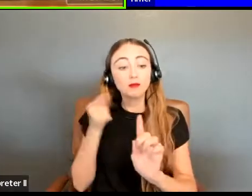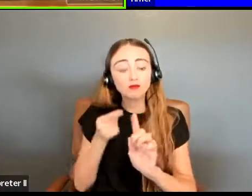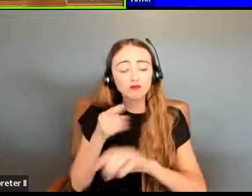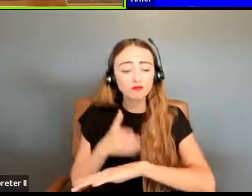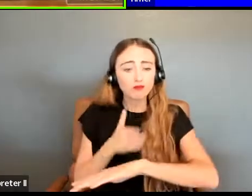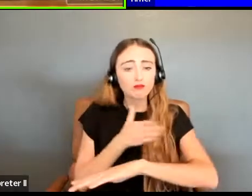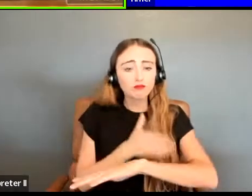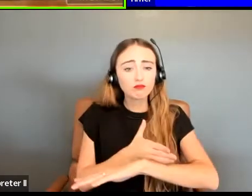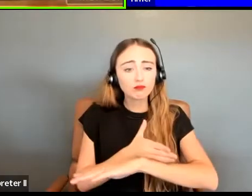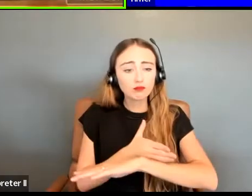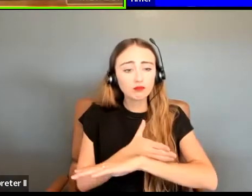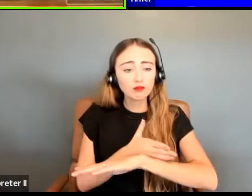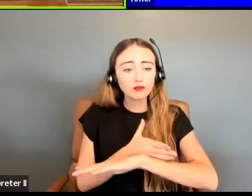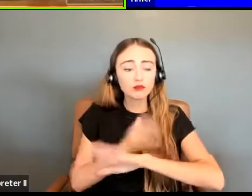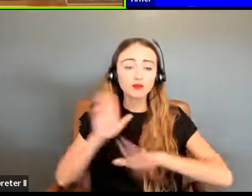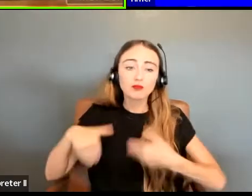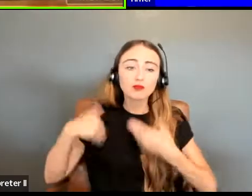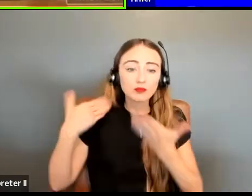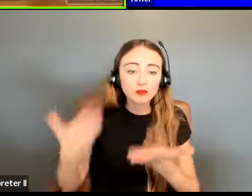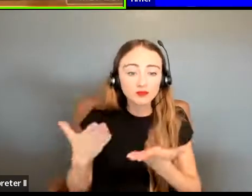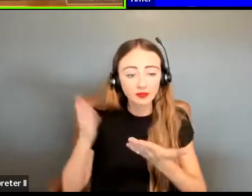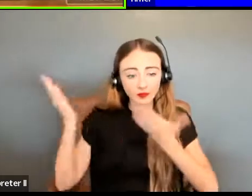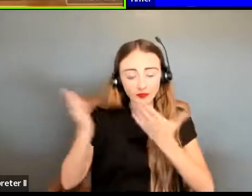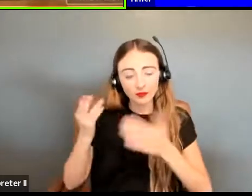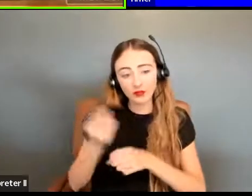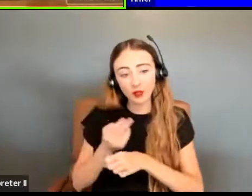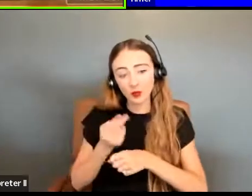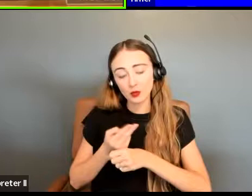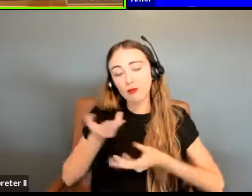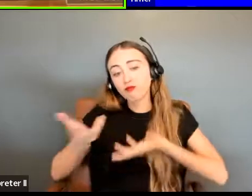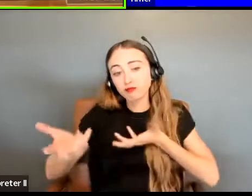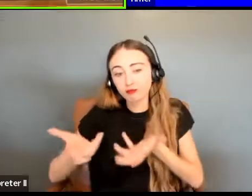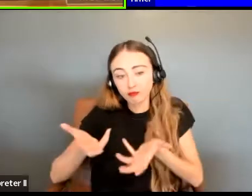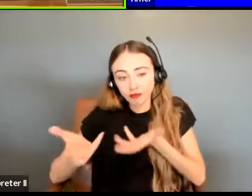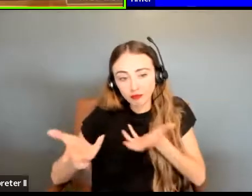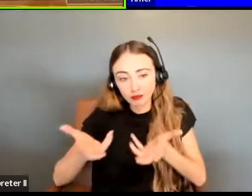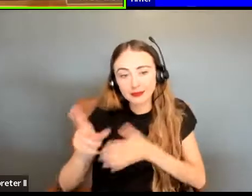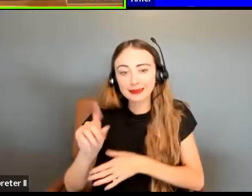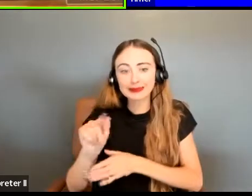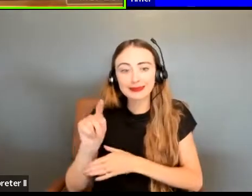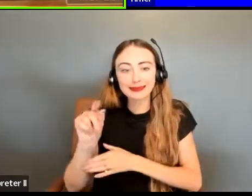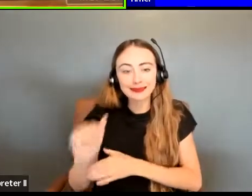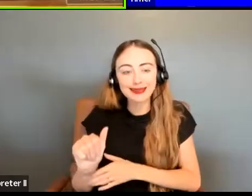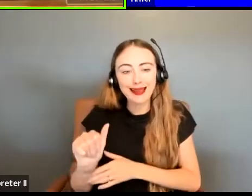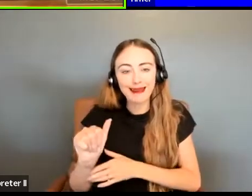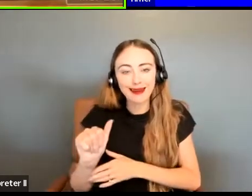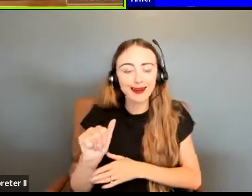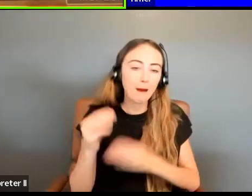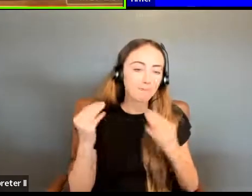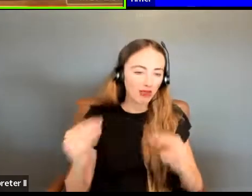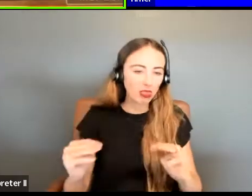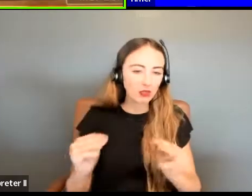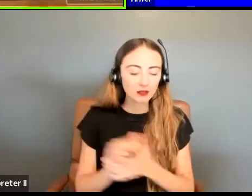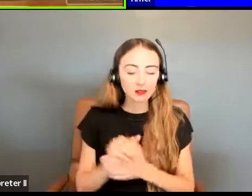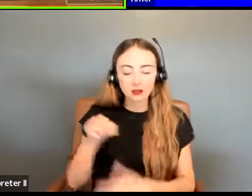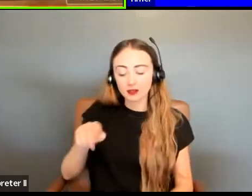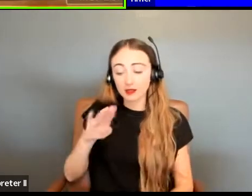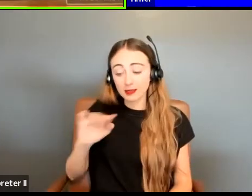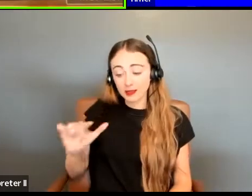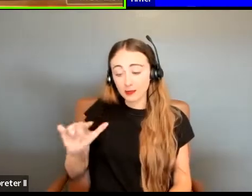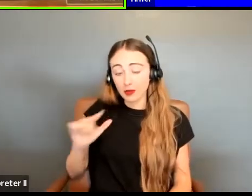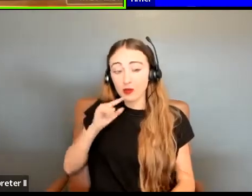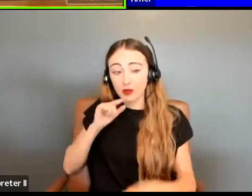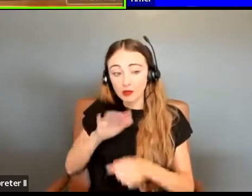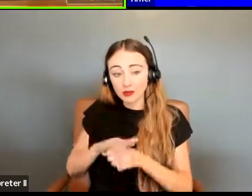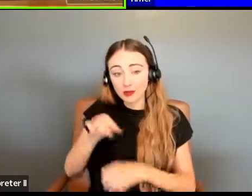improve delivery of services using collaborative and data-driven methods. The bill ensures that the